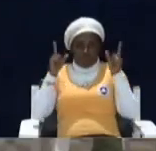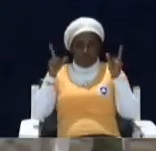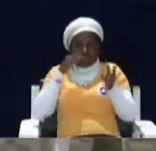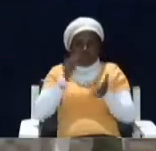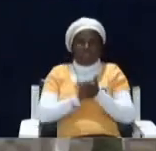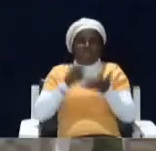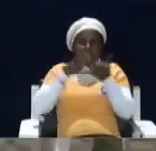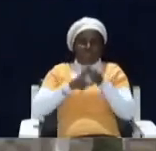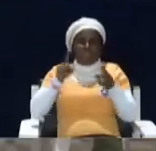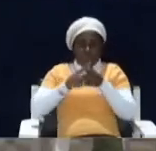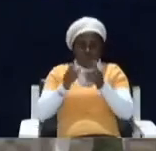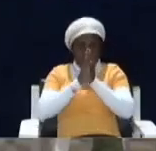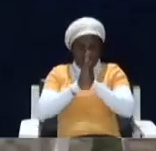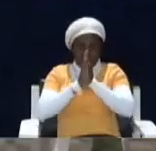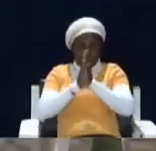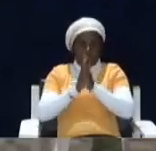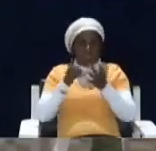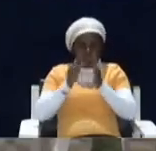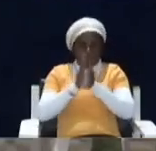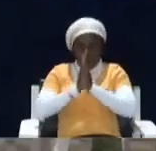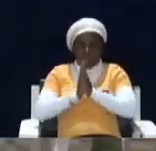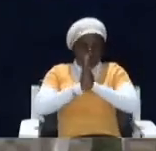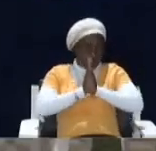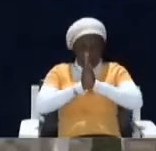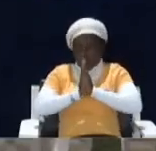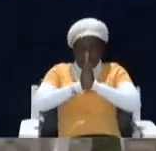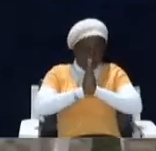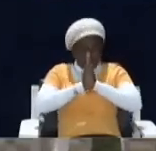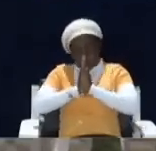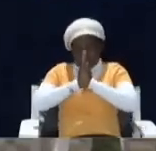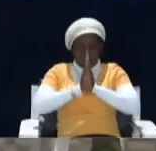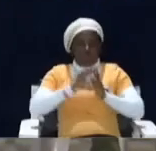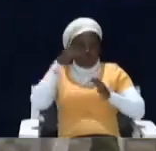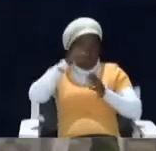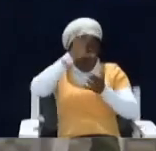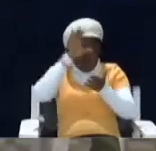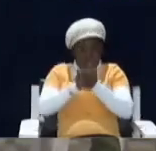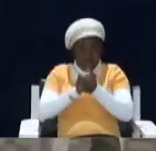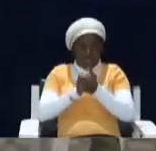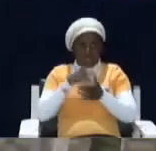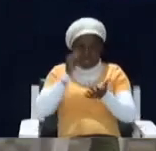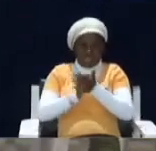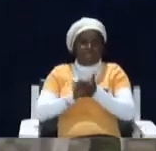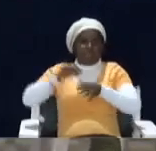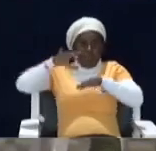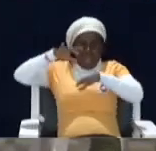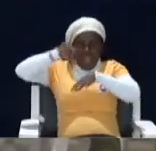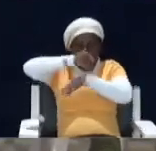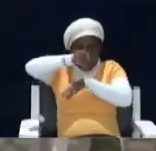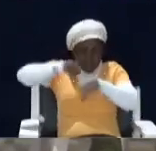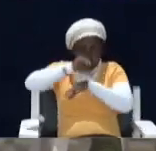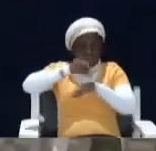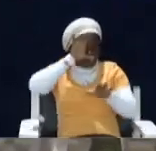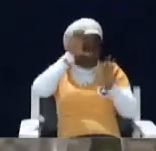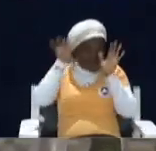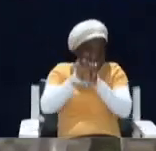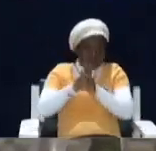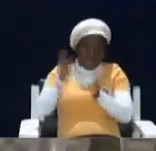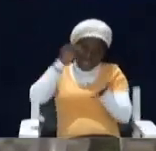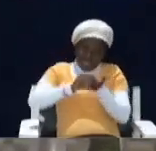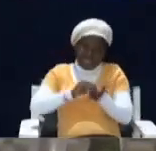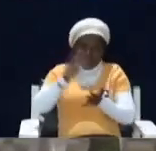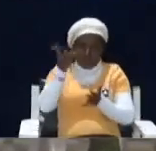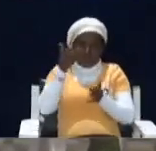start praying. I started praying for my husband. He said I should anoint his picture again, the third time. Anointed his